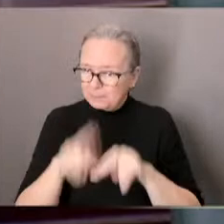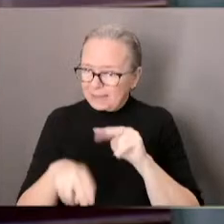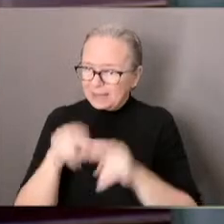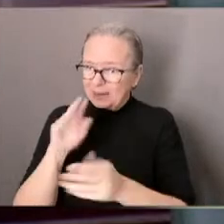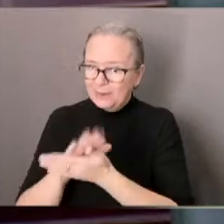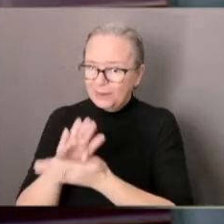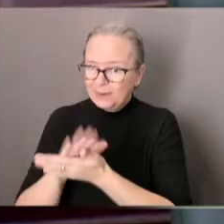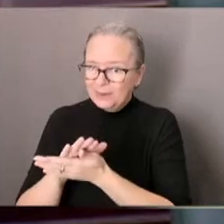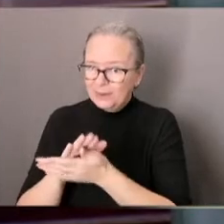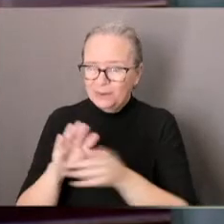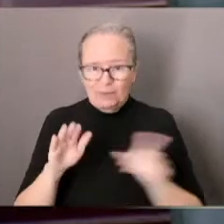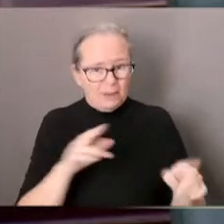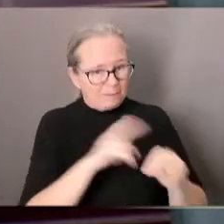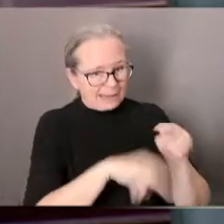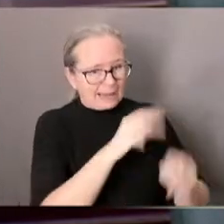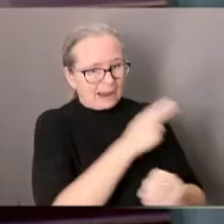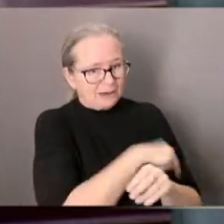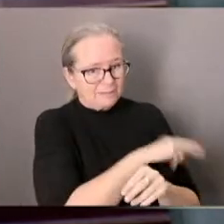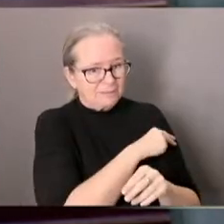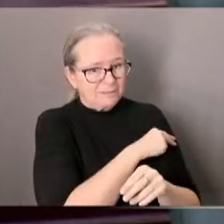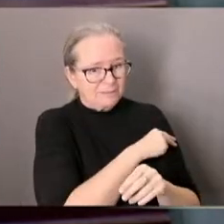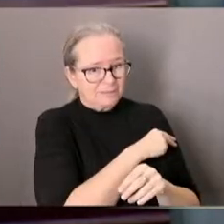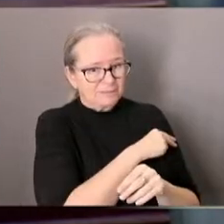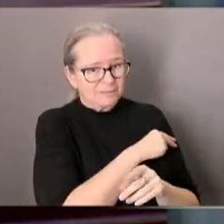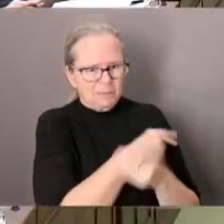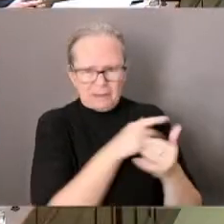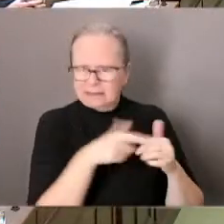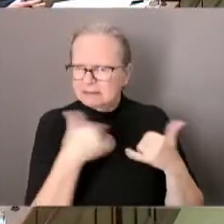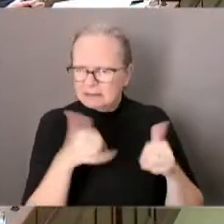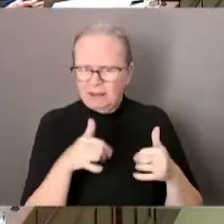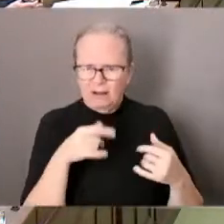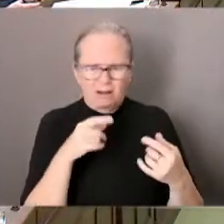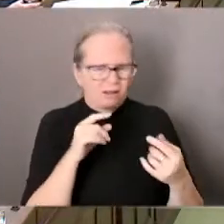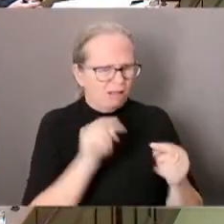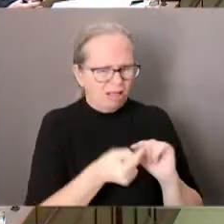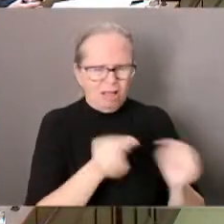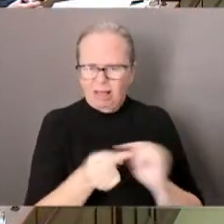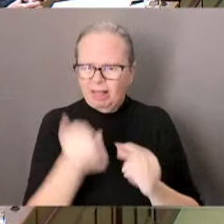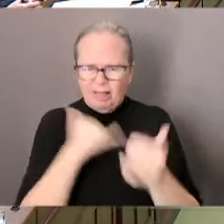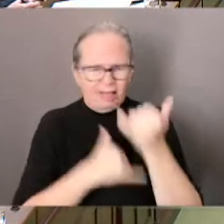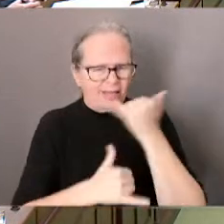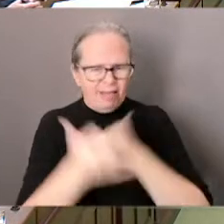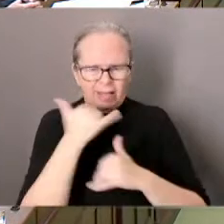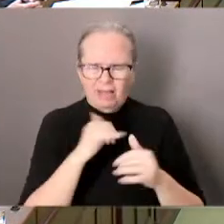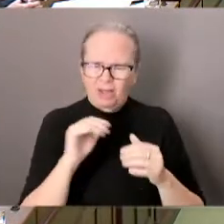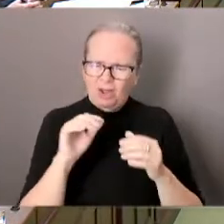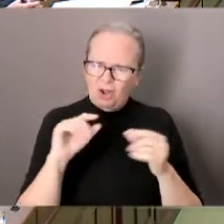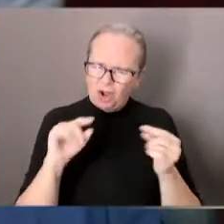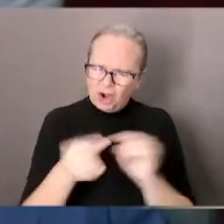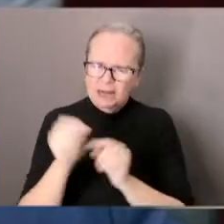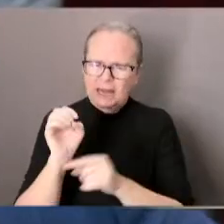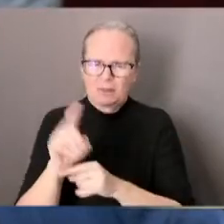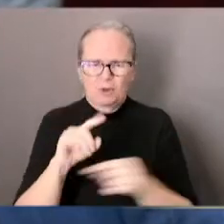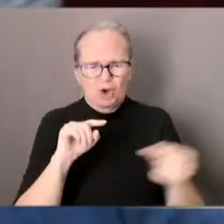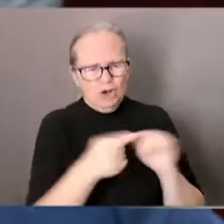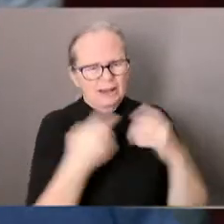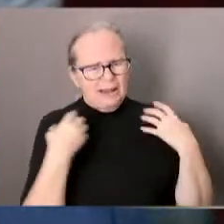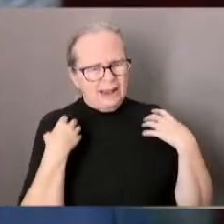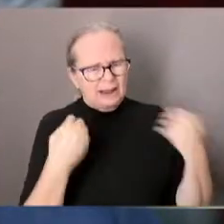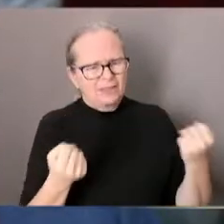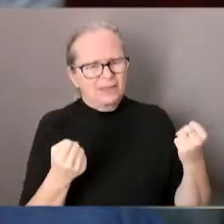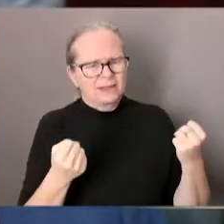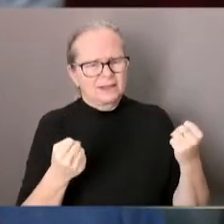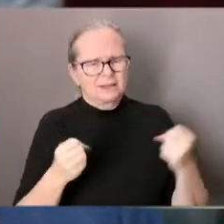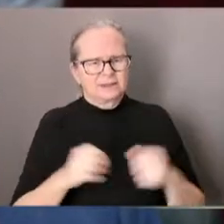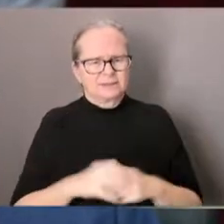the health care and education provided to help burdens in the process all the deputy Premier and the minister of infrastructure in fact I would ask the